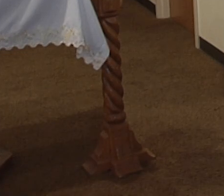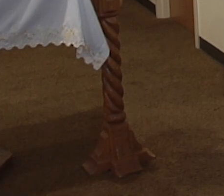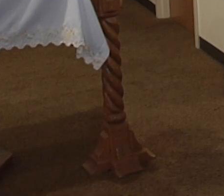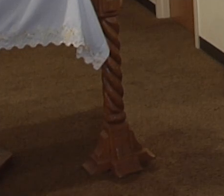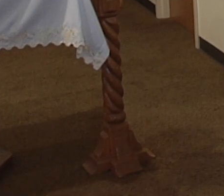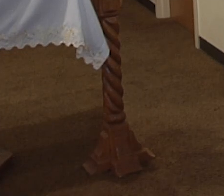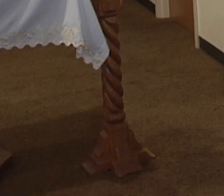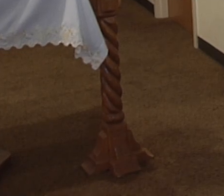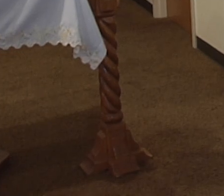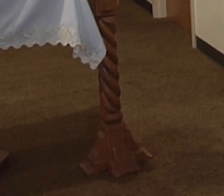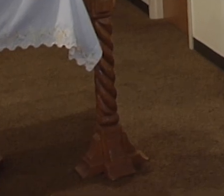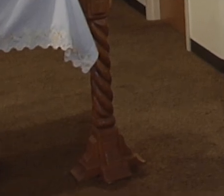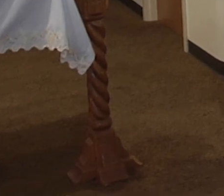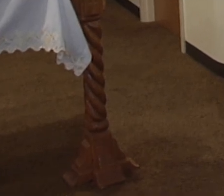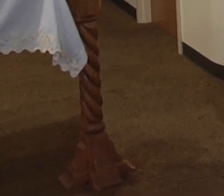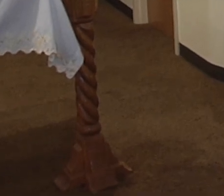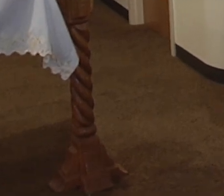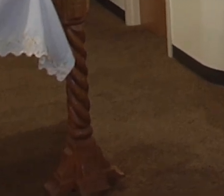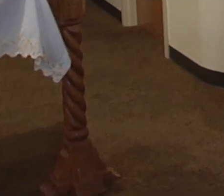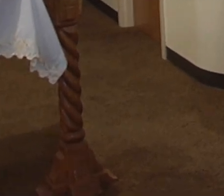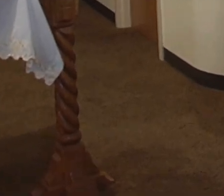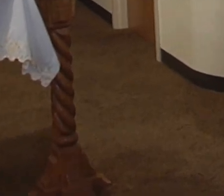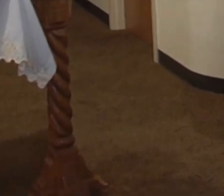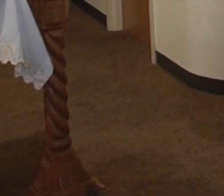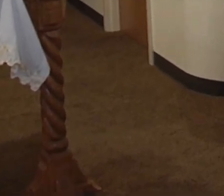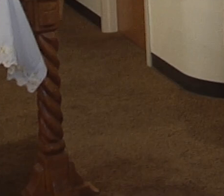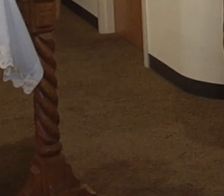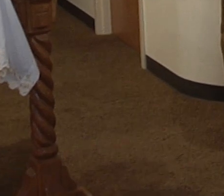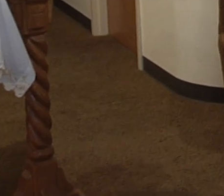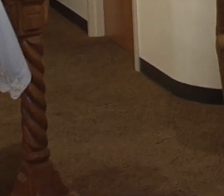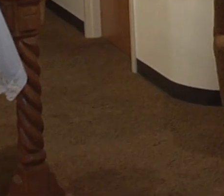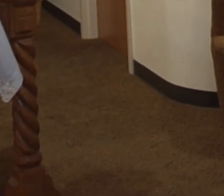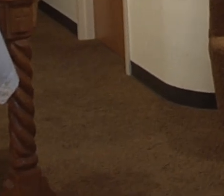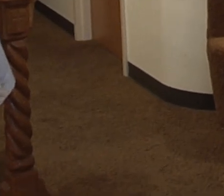sing a joyful song to the Lord.